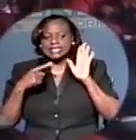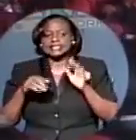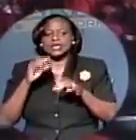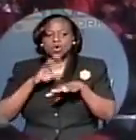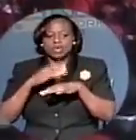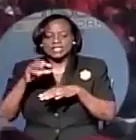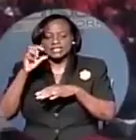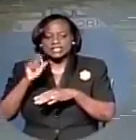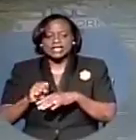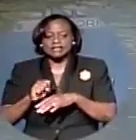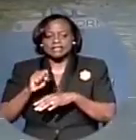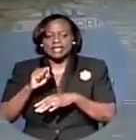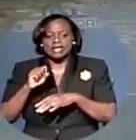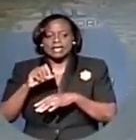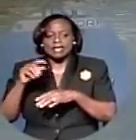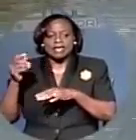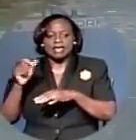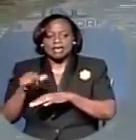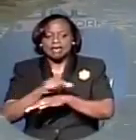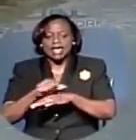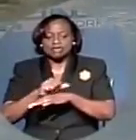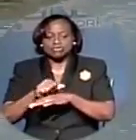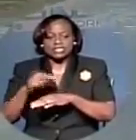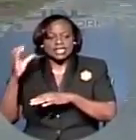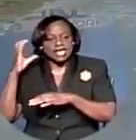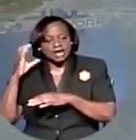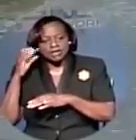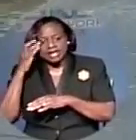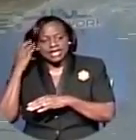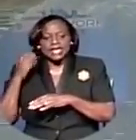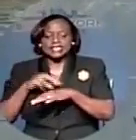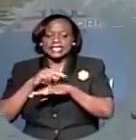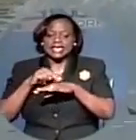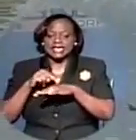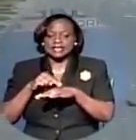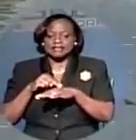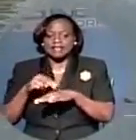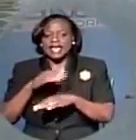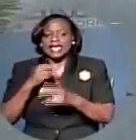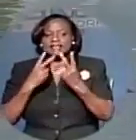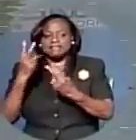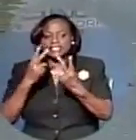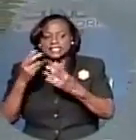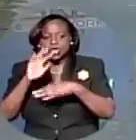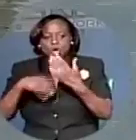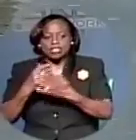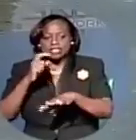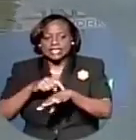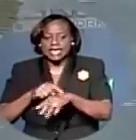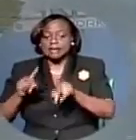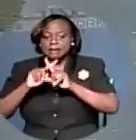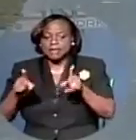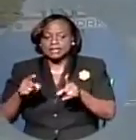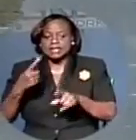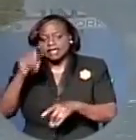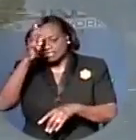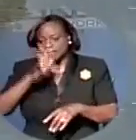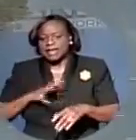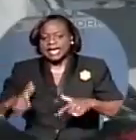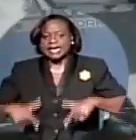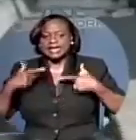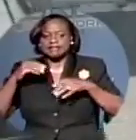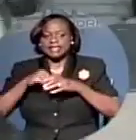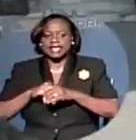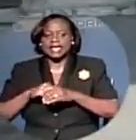a man who is a North Andros native and has investments going on the island and visits frequently. But the man has lived in